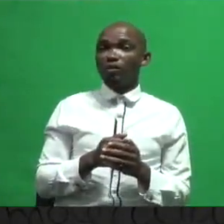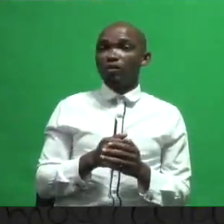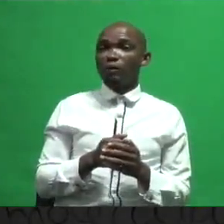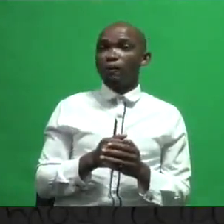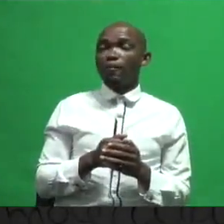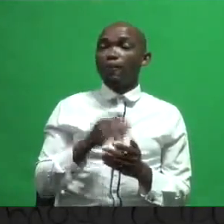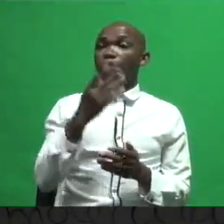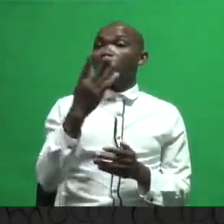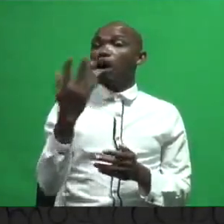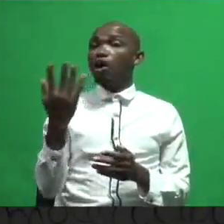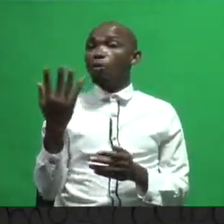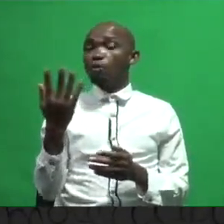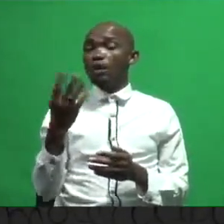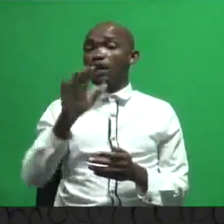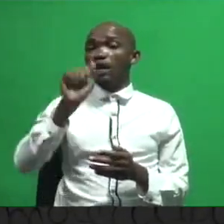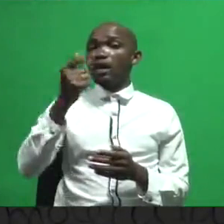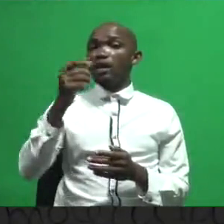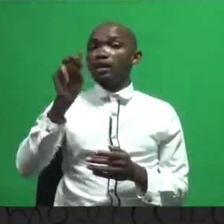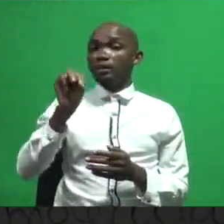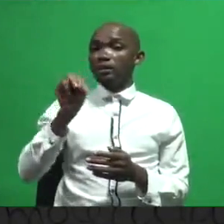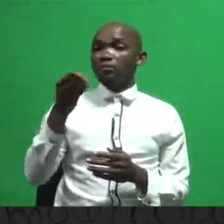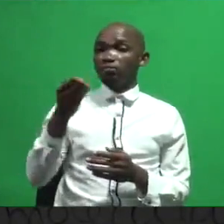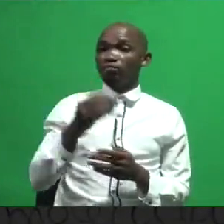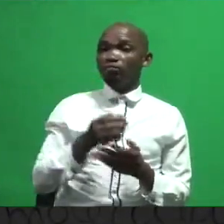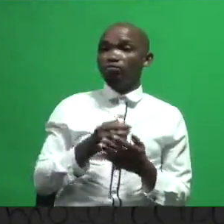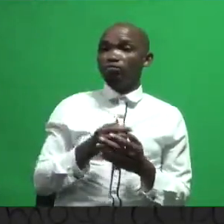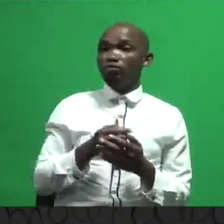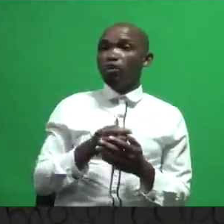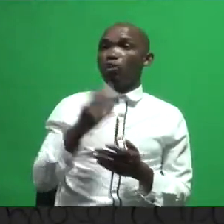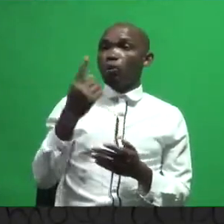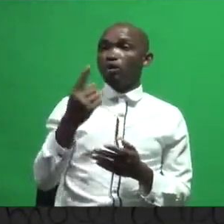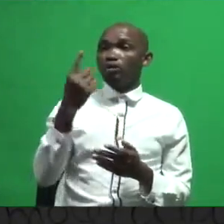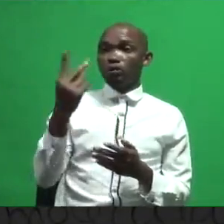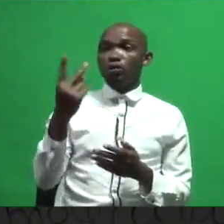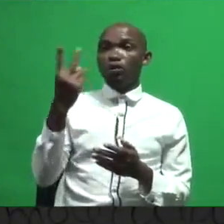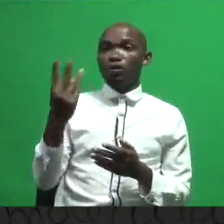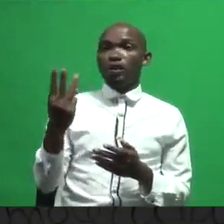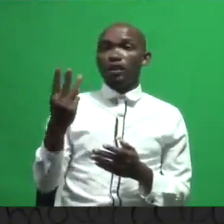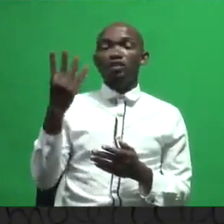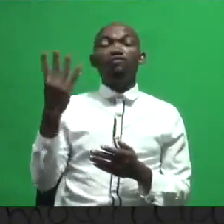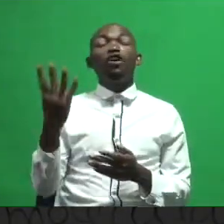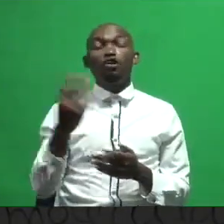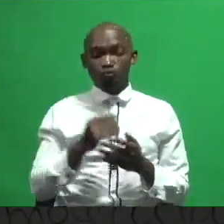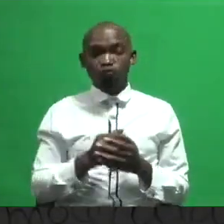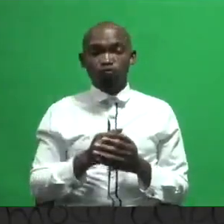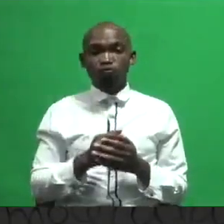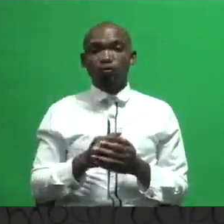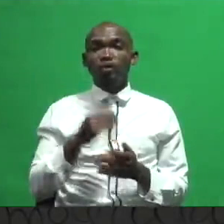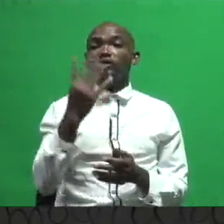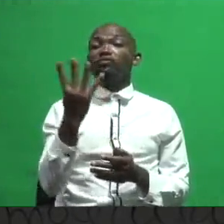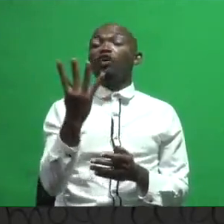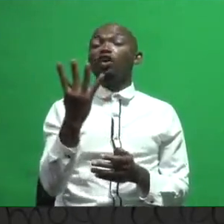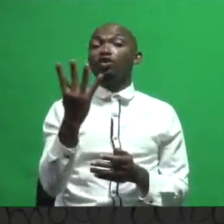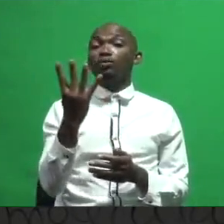butane? Okay. How many carbon atoms in butane? Let us count together. 1, 2, 3,